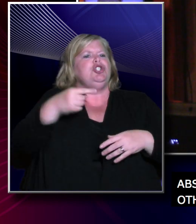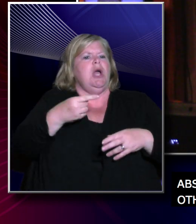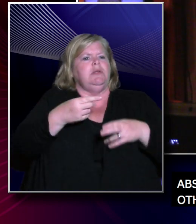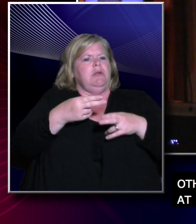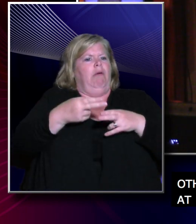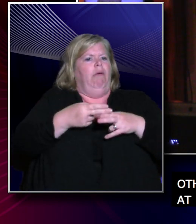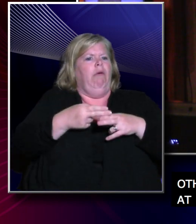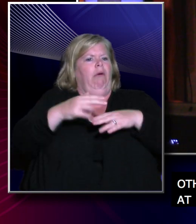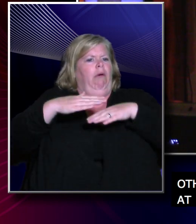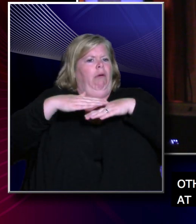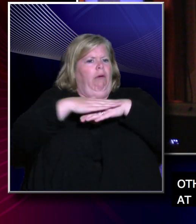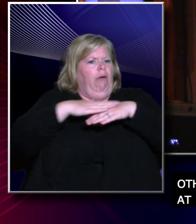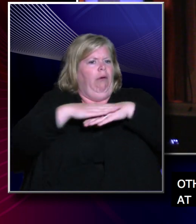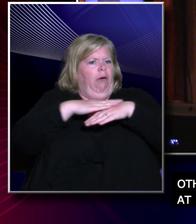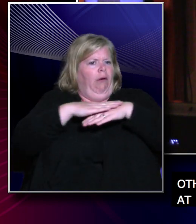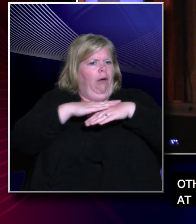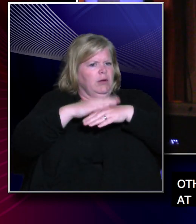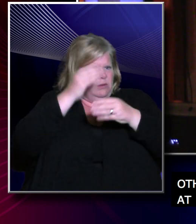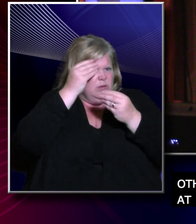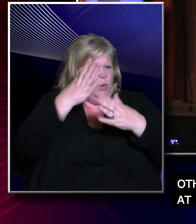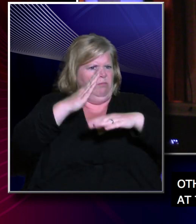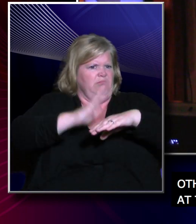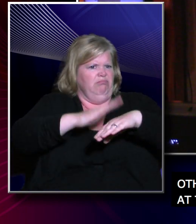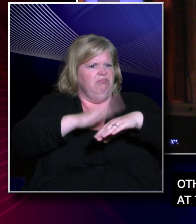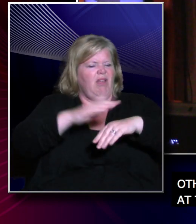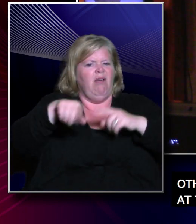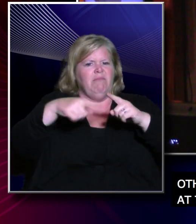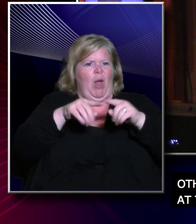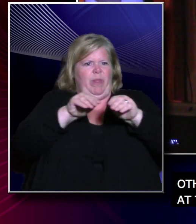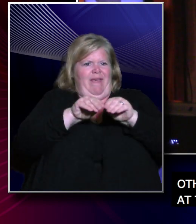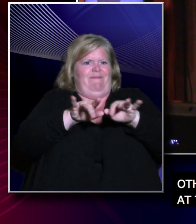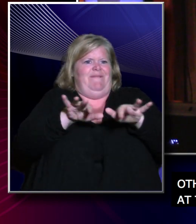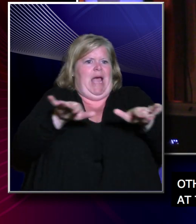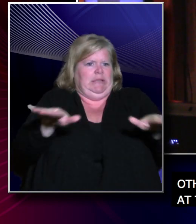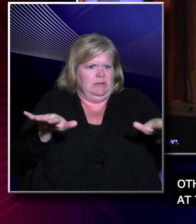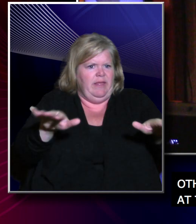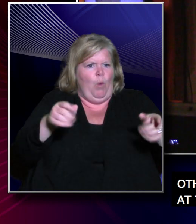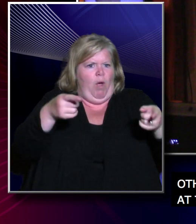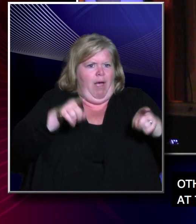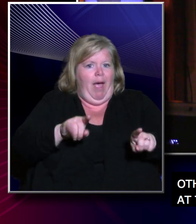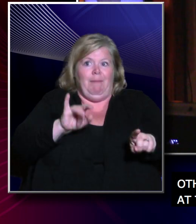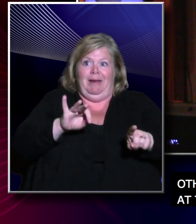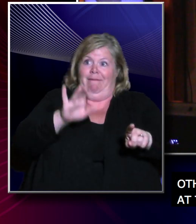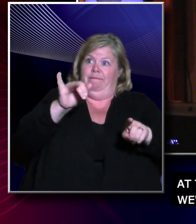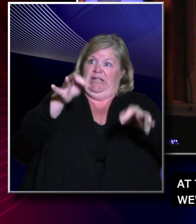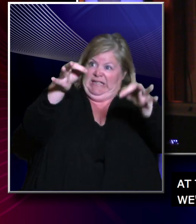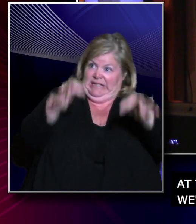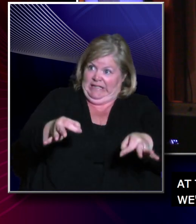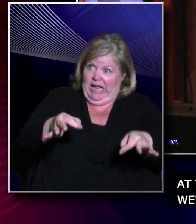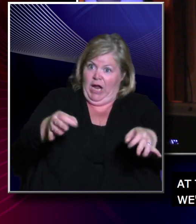at the ripple effect in making this kind of decision will have.